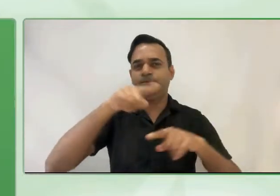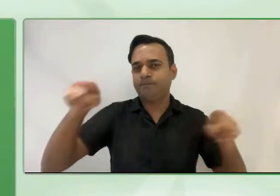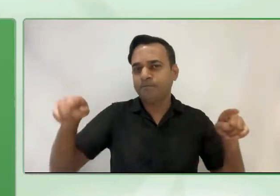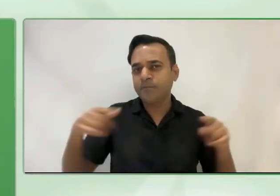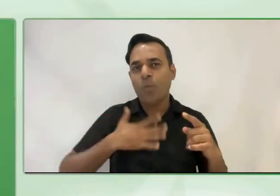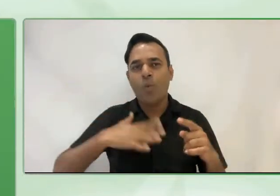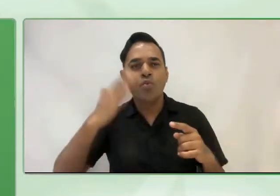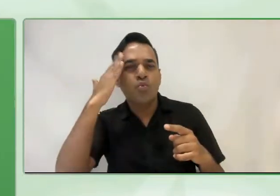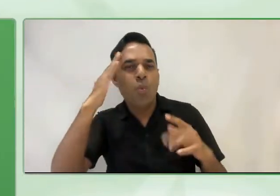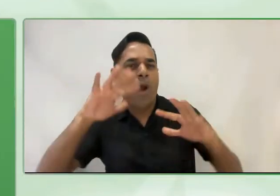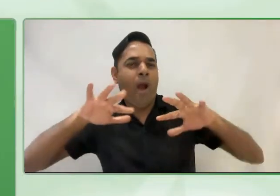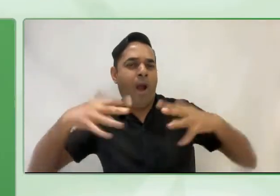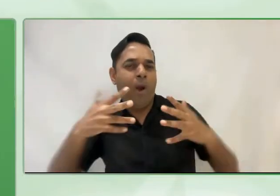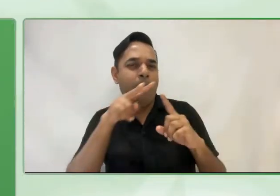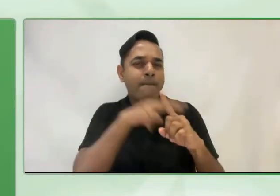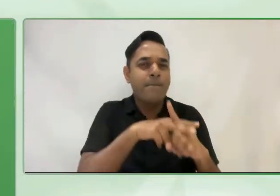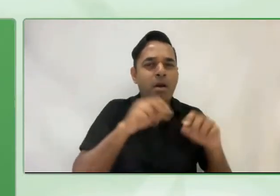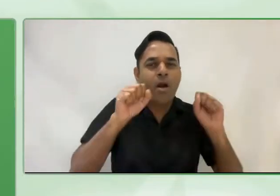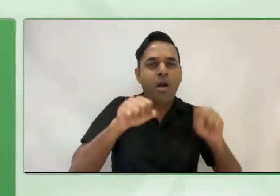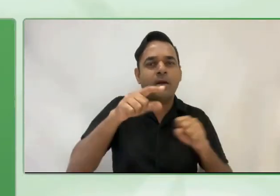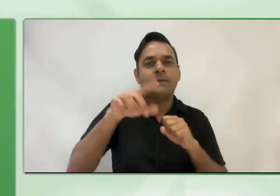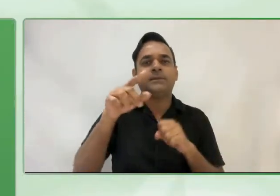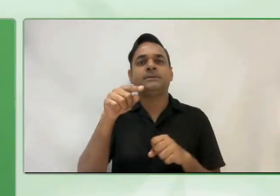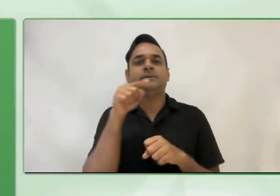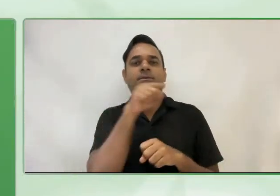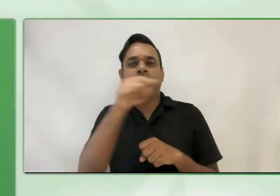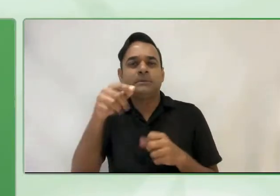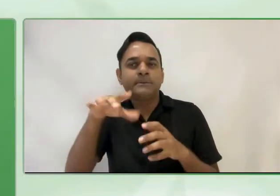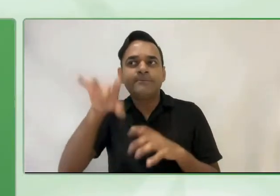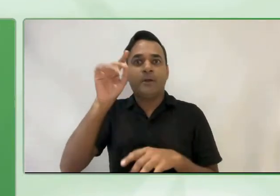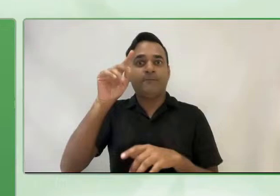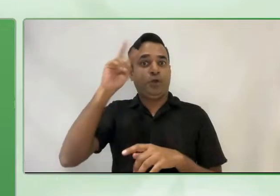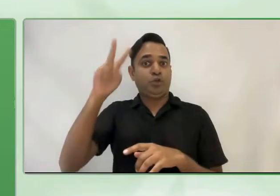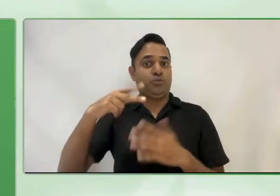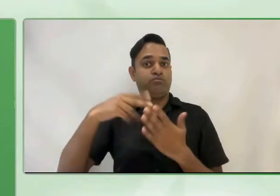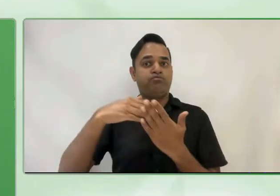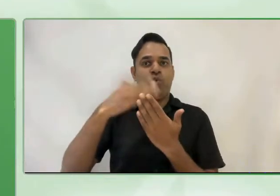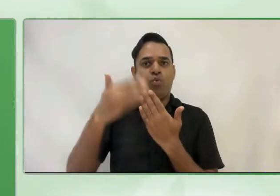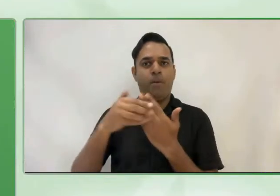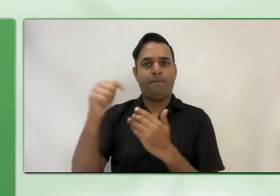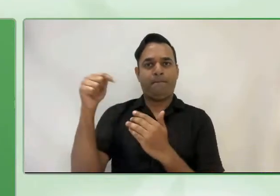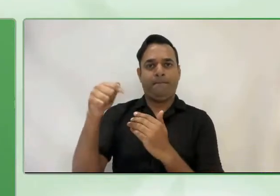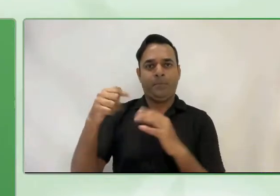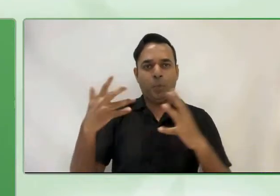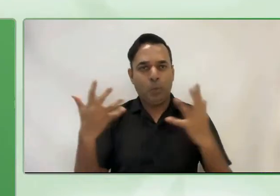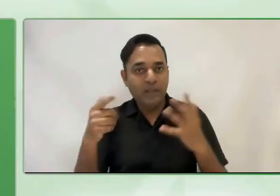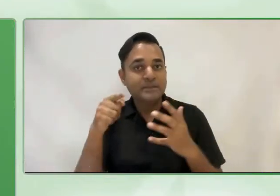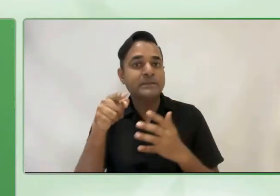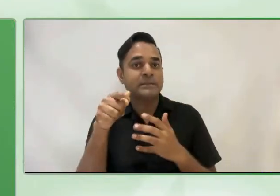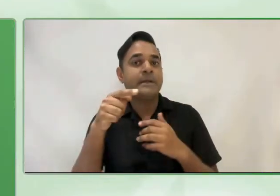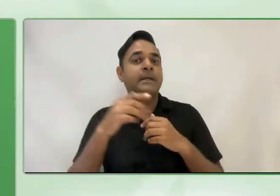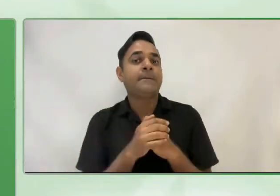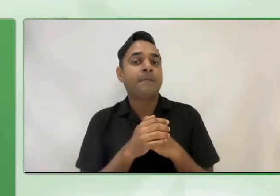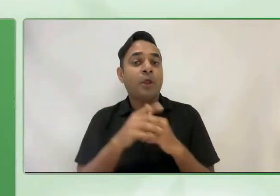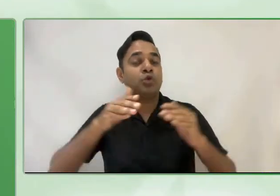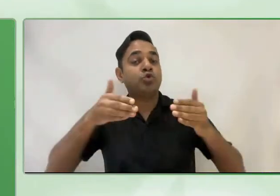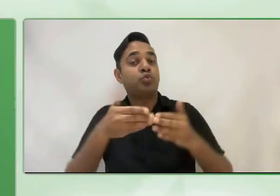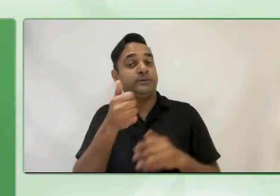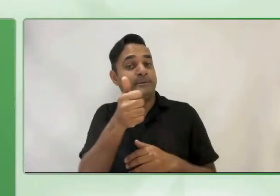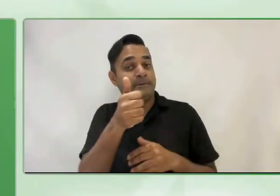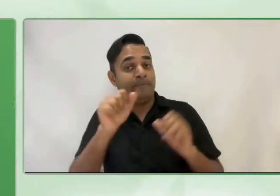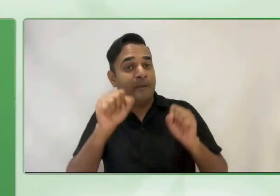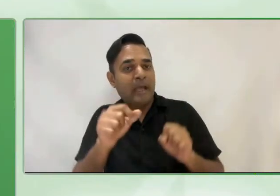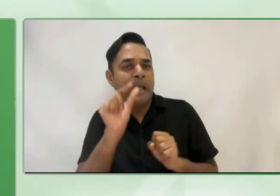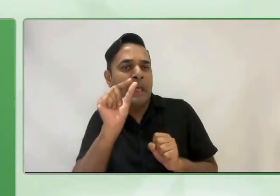Thank you, Anna. Also, welcome from my side. I'm Florian from Vienna Business Agency. I'm working in the Startup